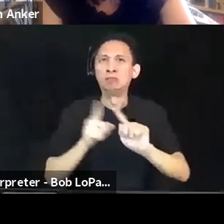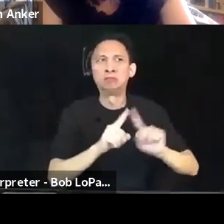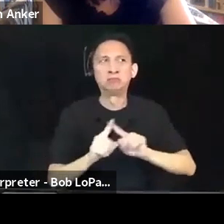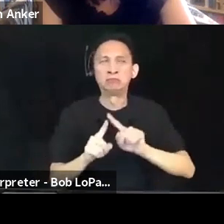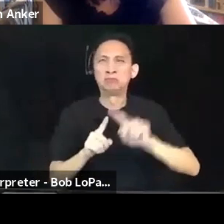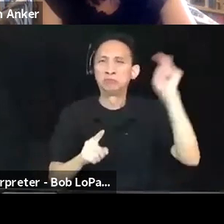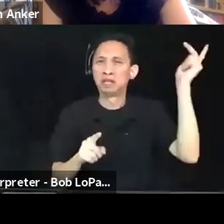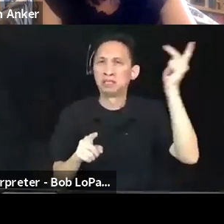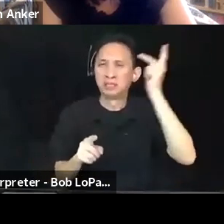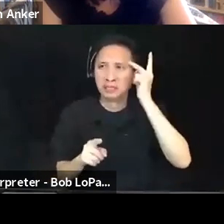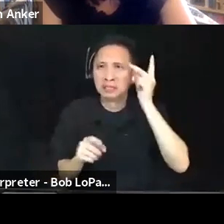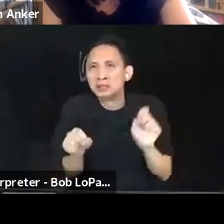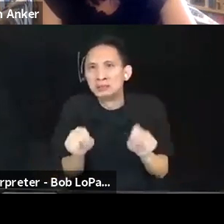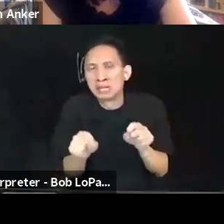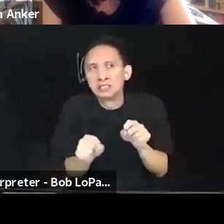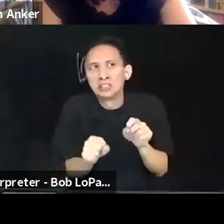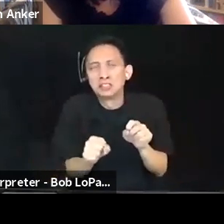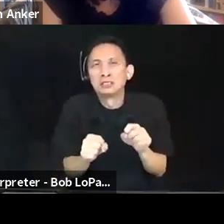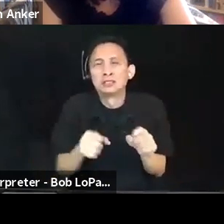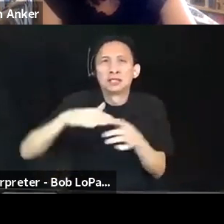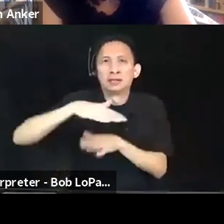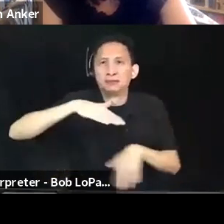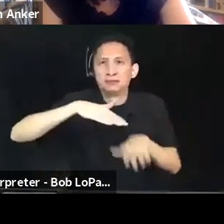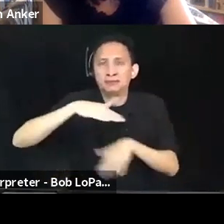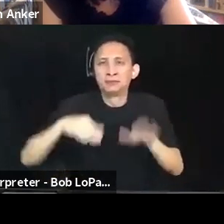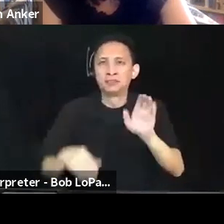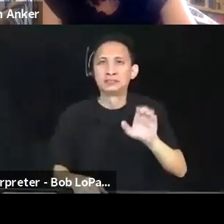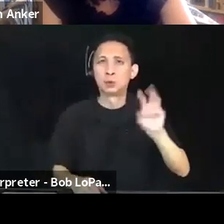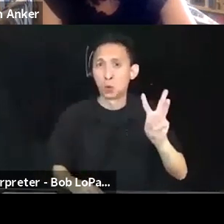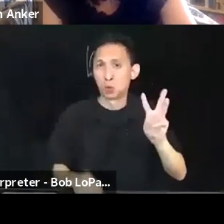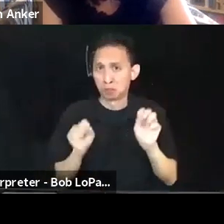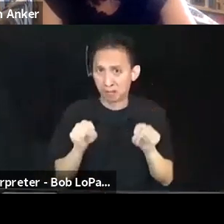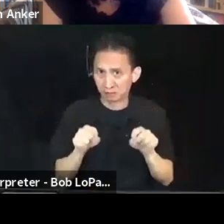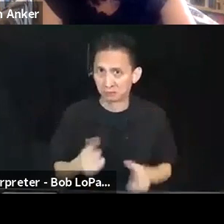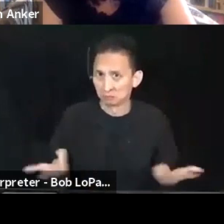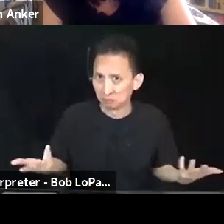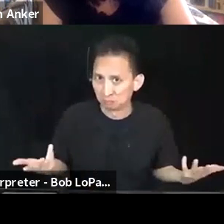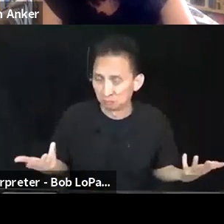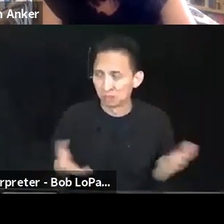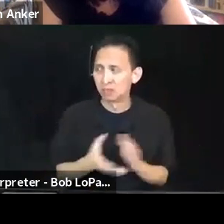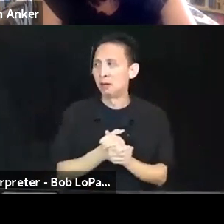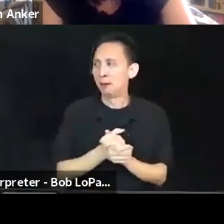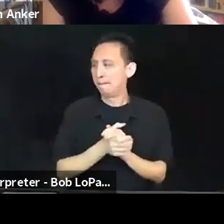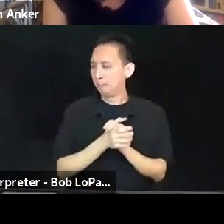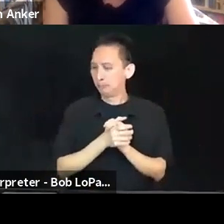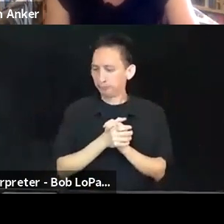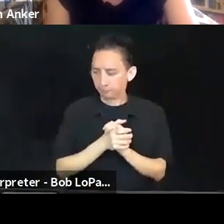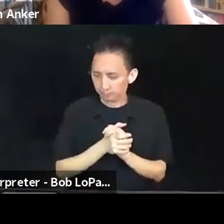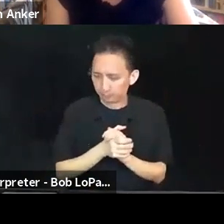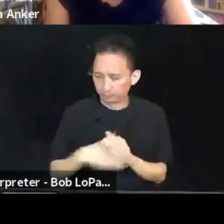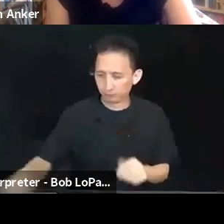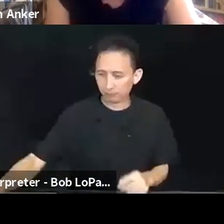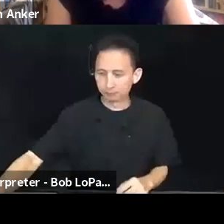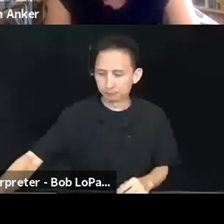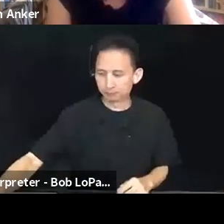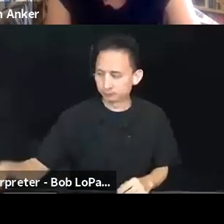of civil warring as part of it. But I want to add in the frame